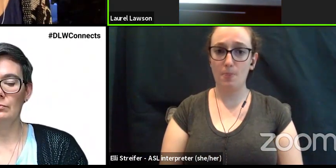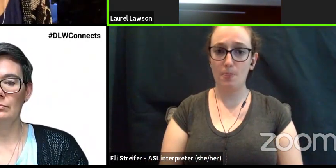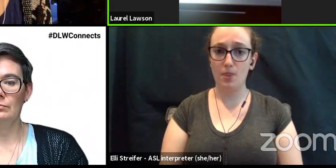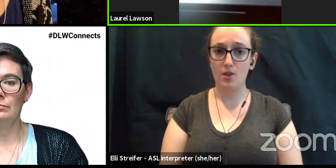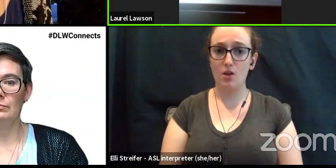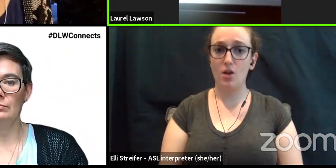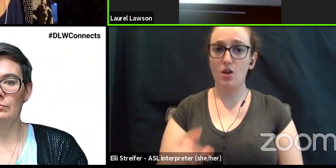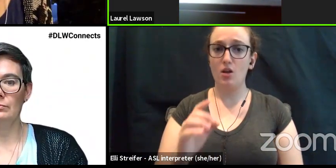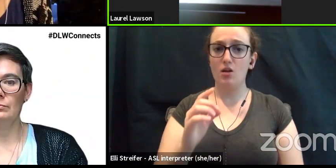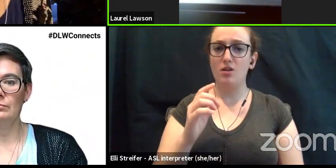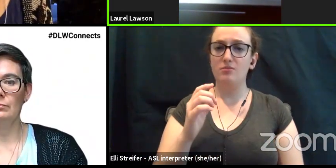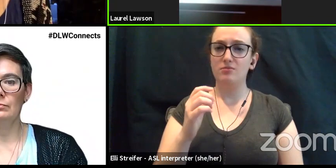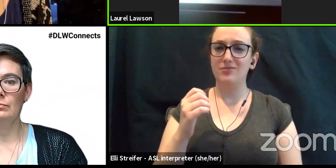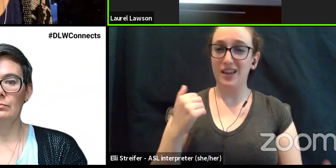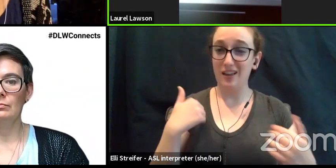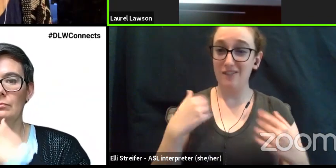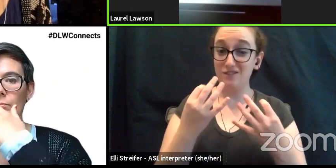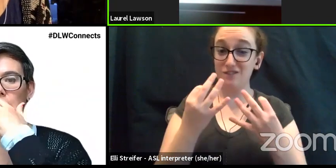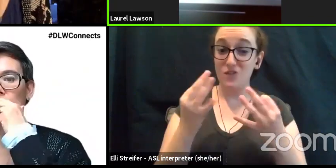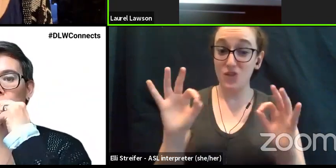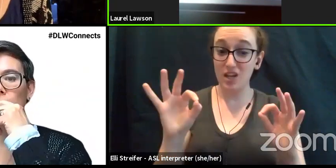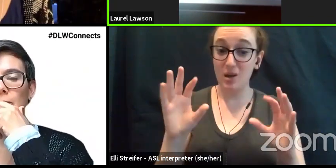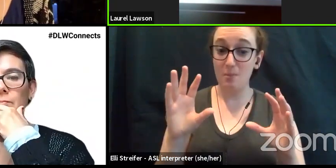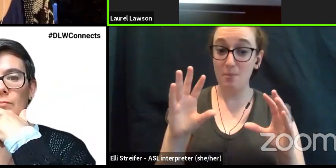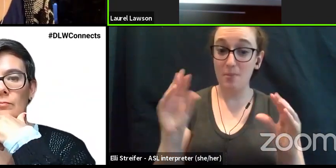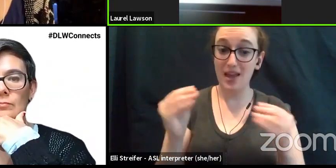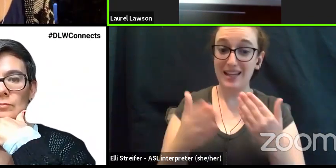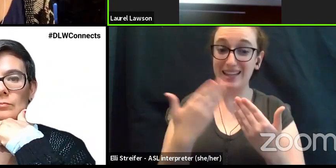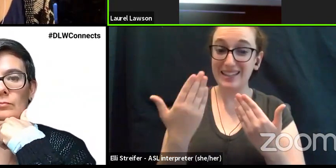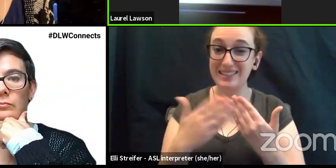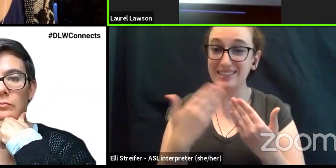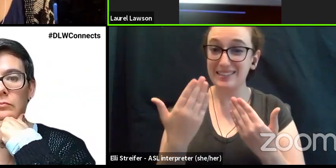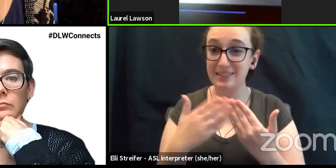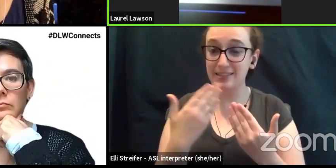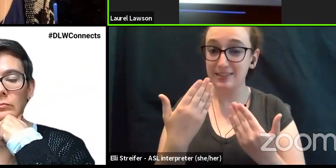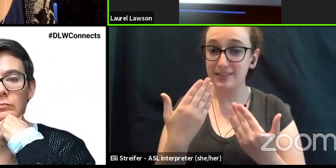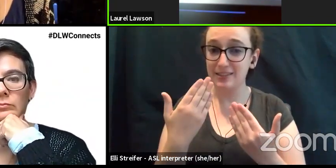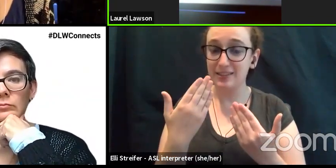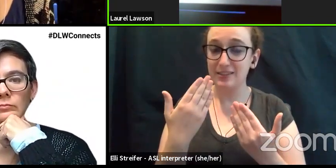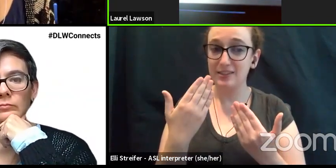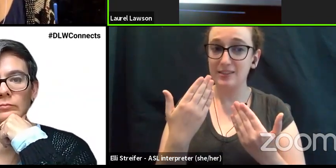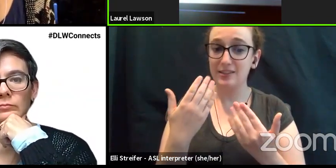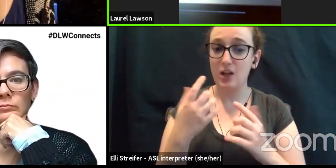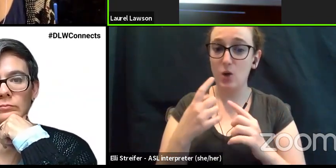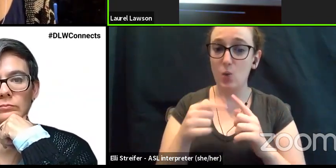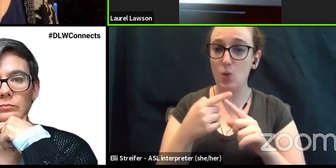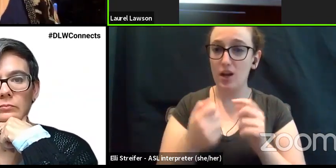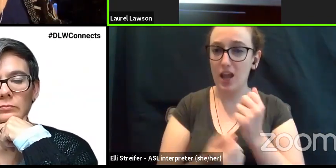certain freedom and a certain ease when everyone understands